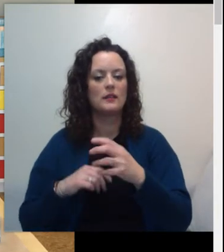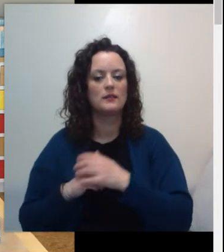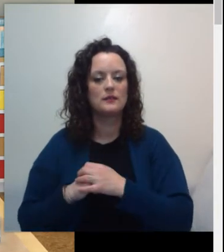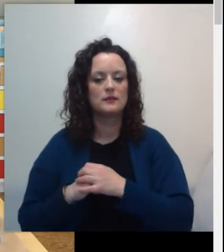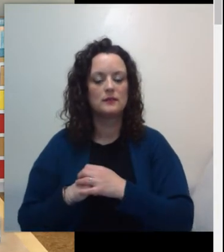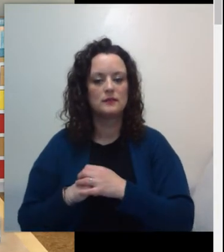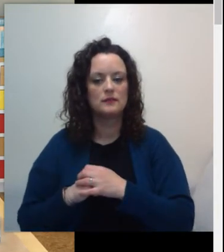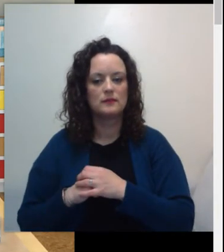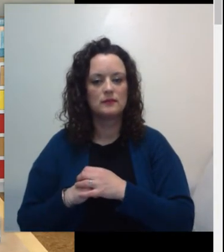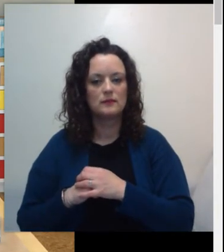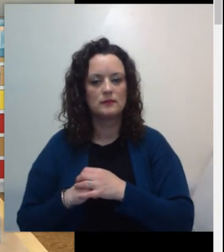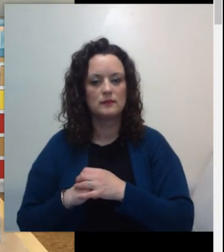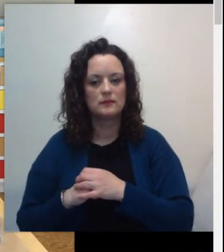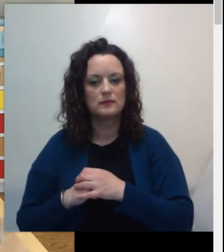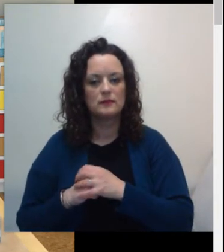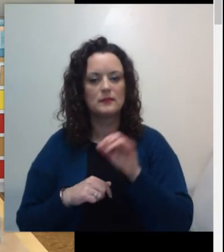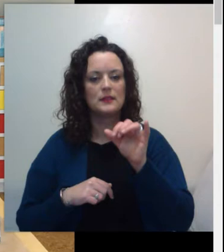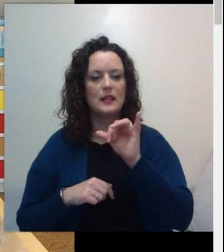pants.